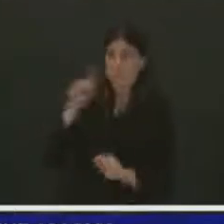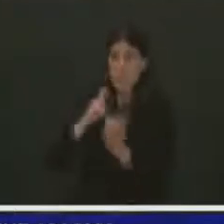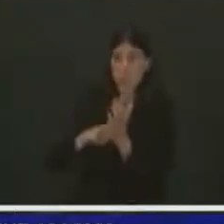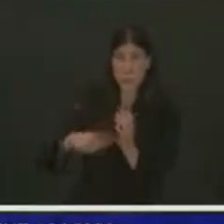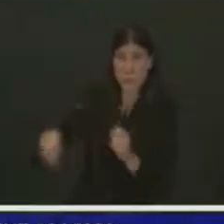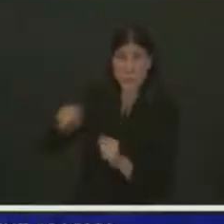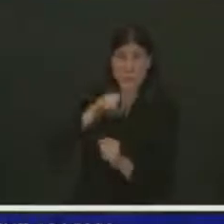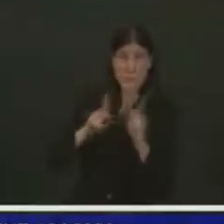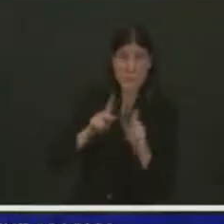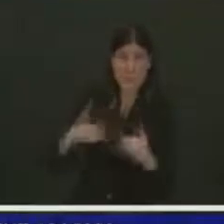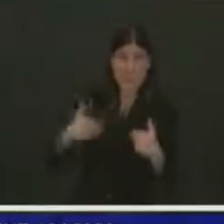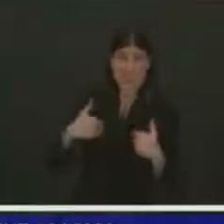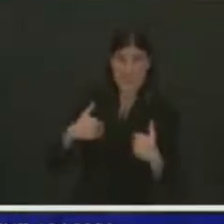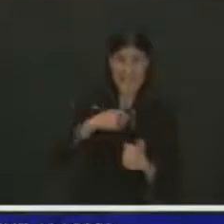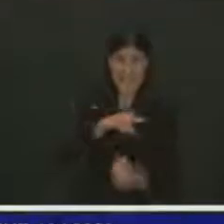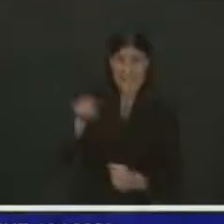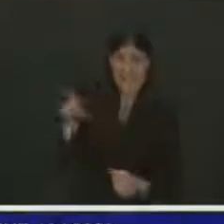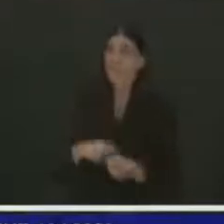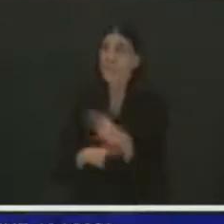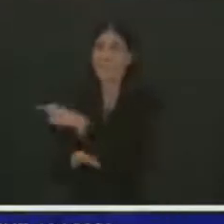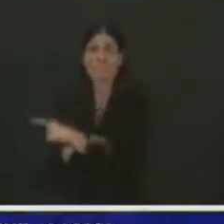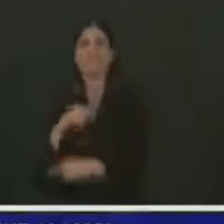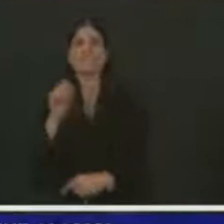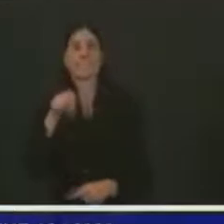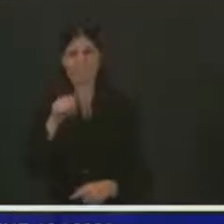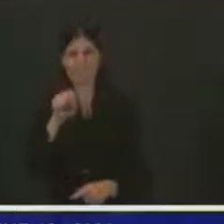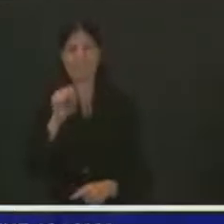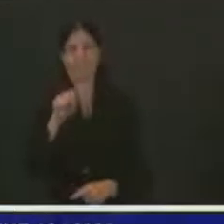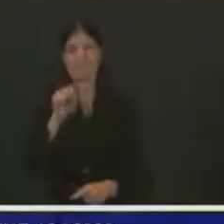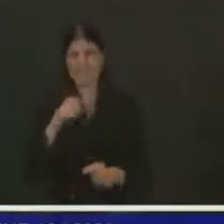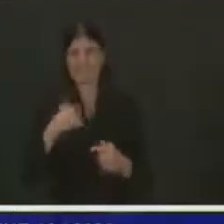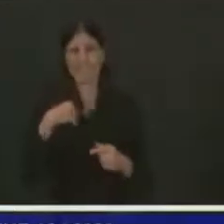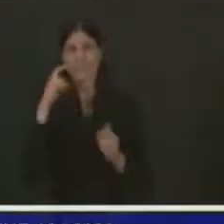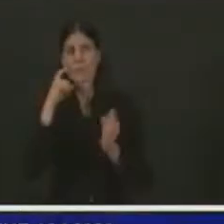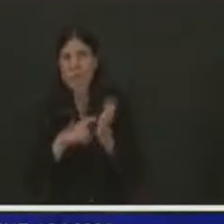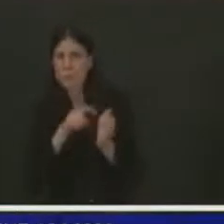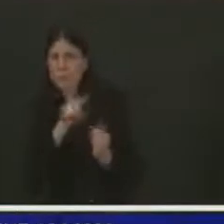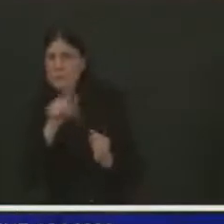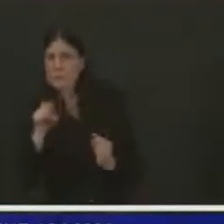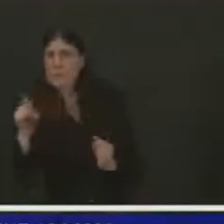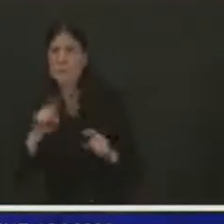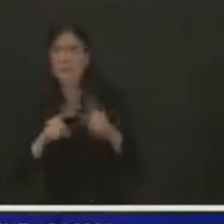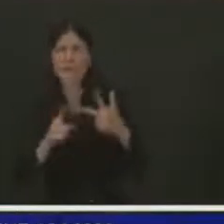Yes, it's still early on, but we are anticipating that we will